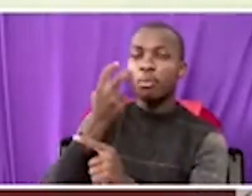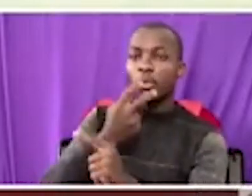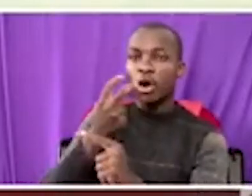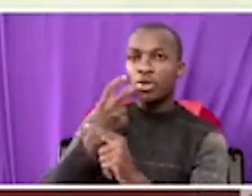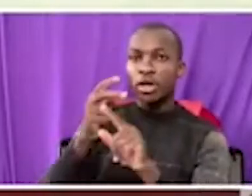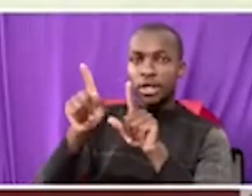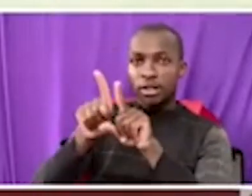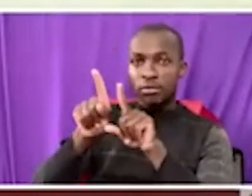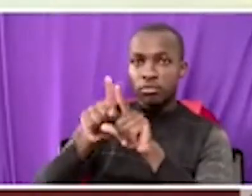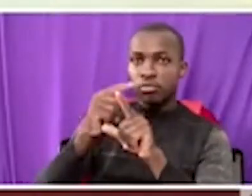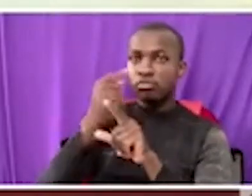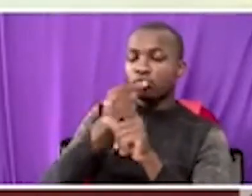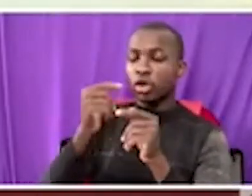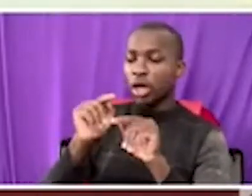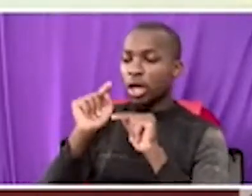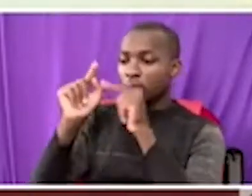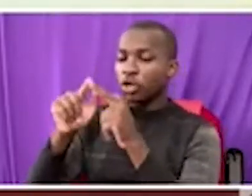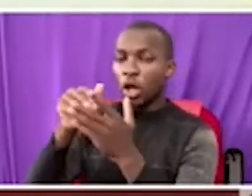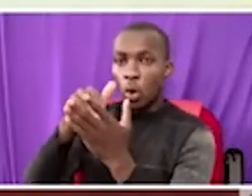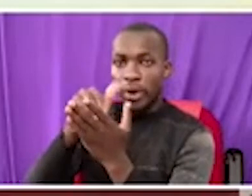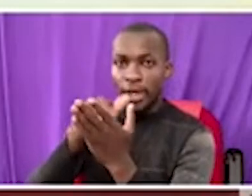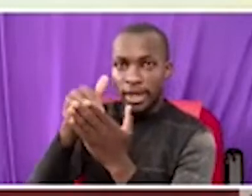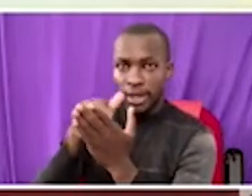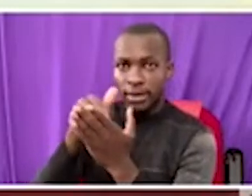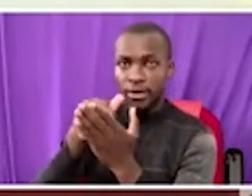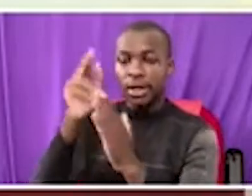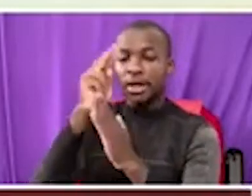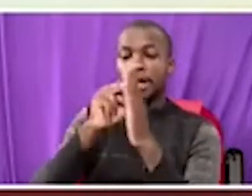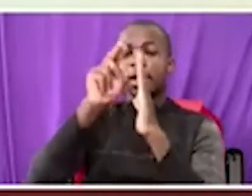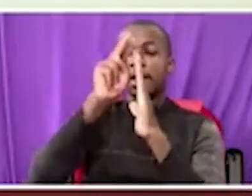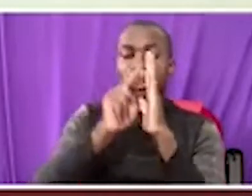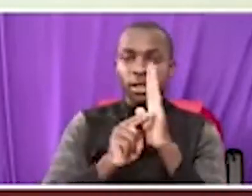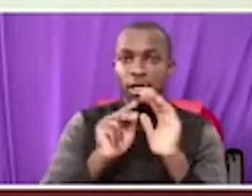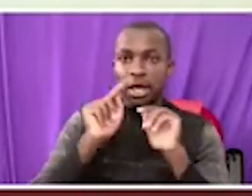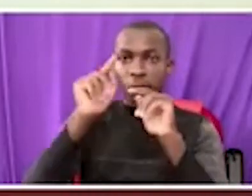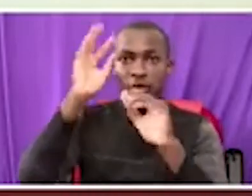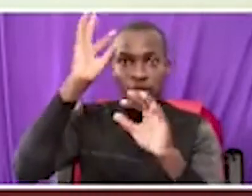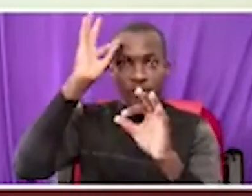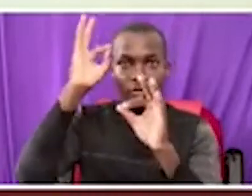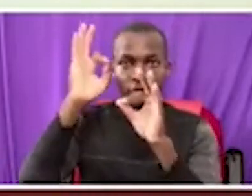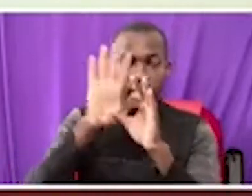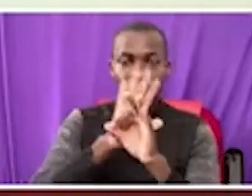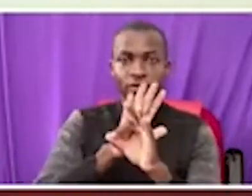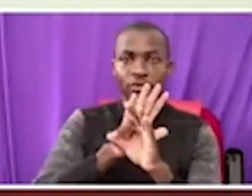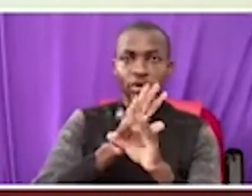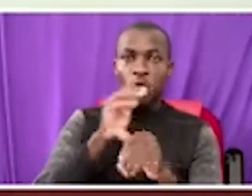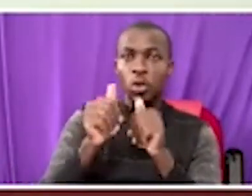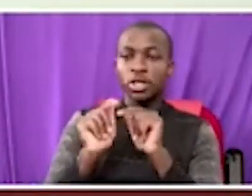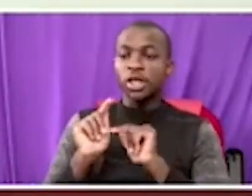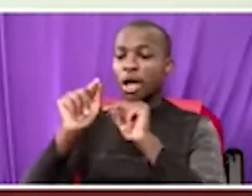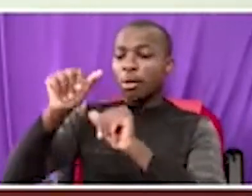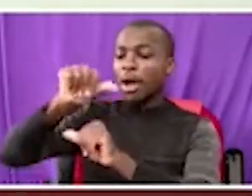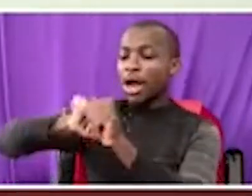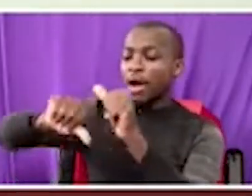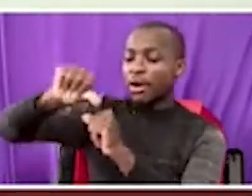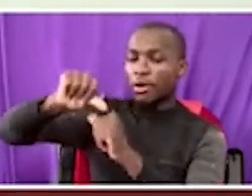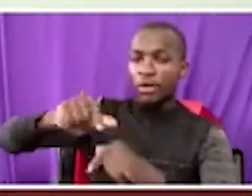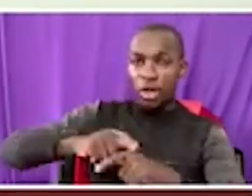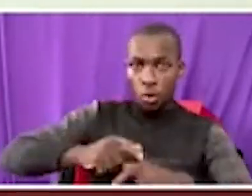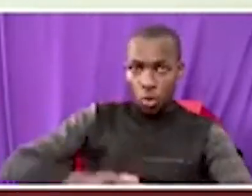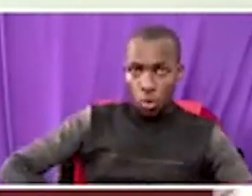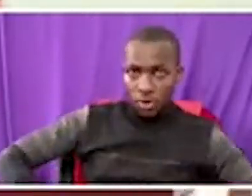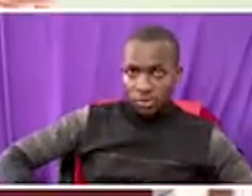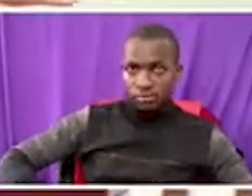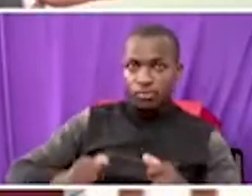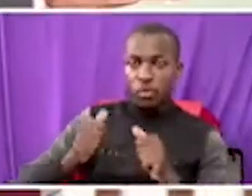he will slay the wicked. Righteousness will be his belt, faithfulness the sash around his waist. The wolf will live